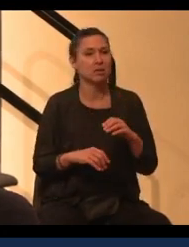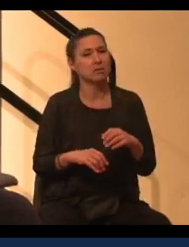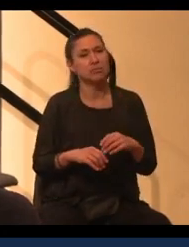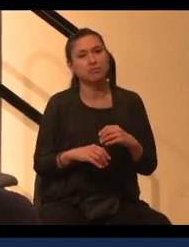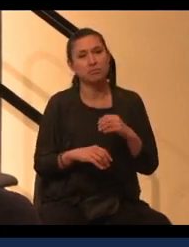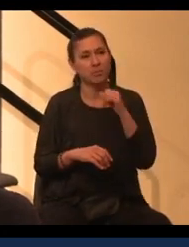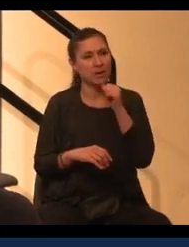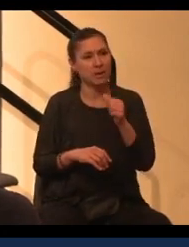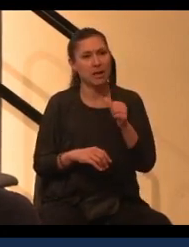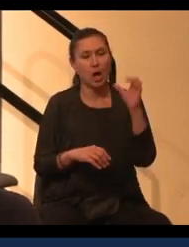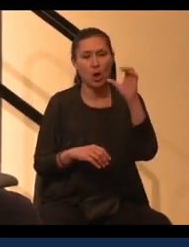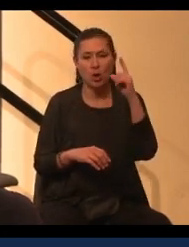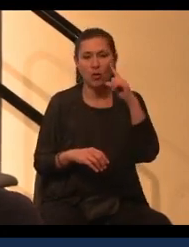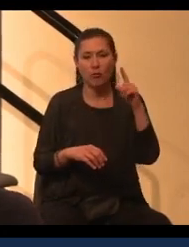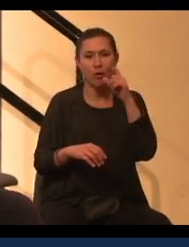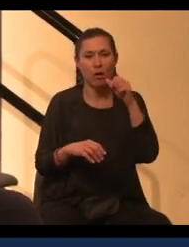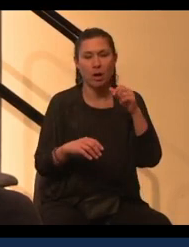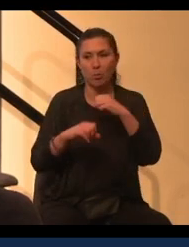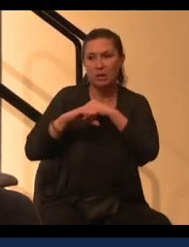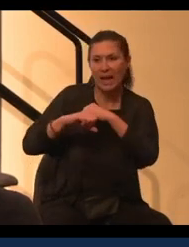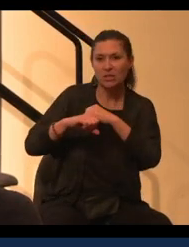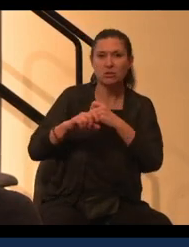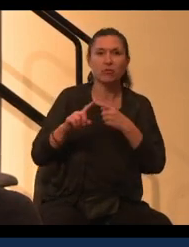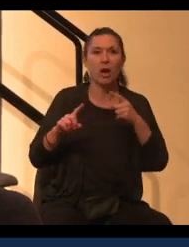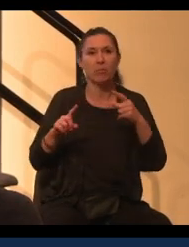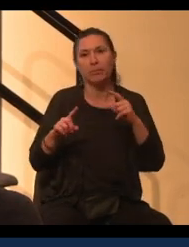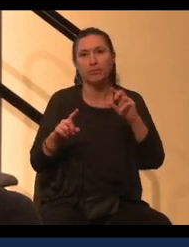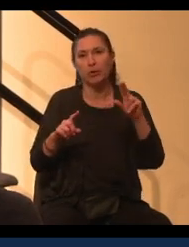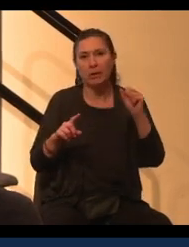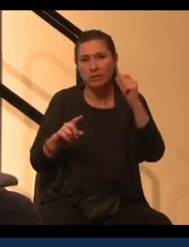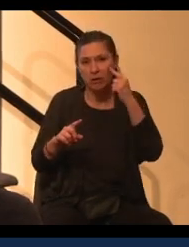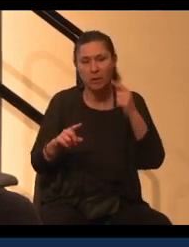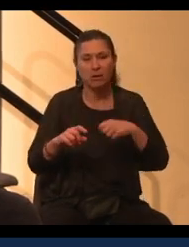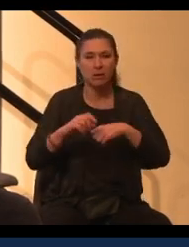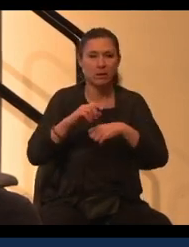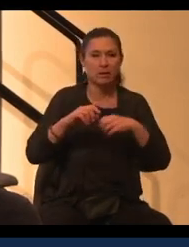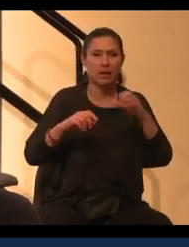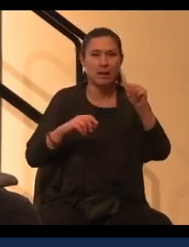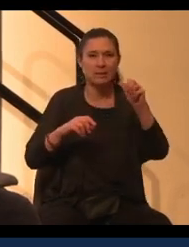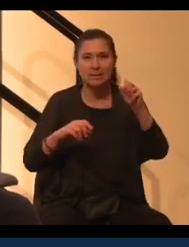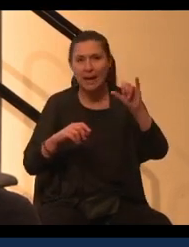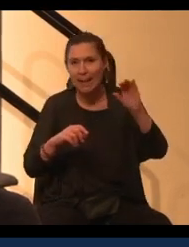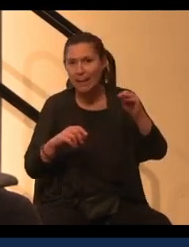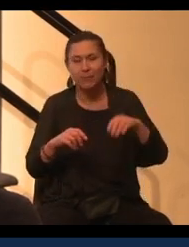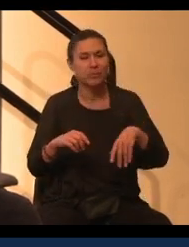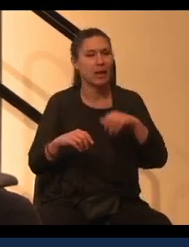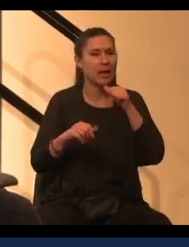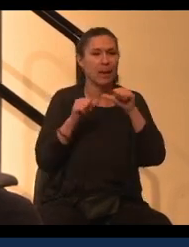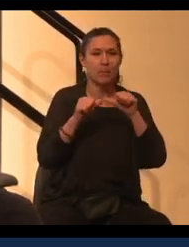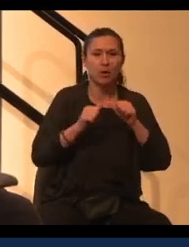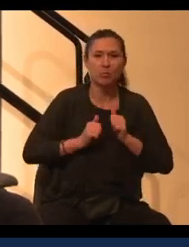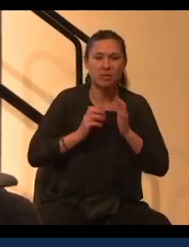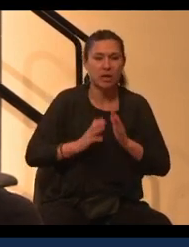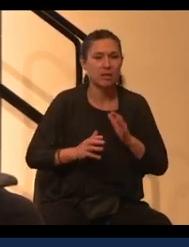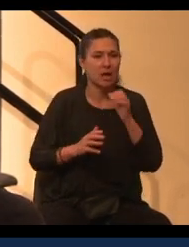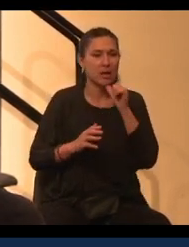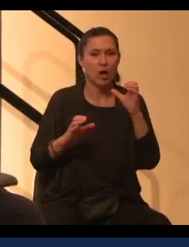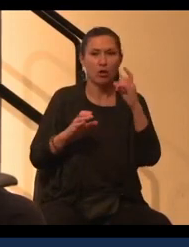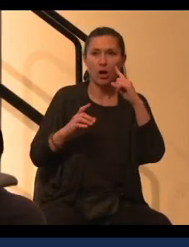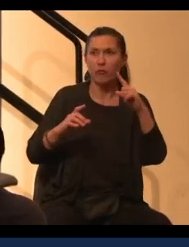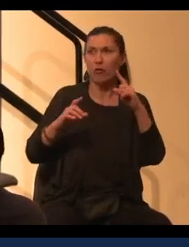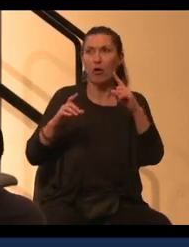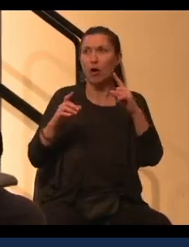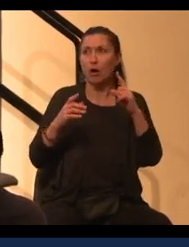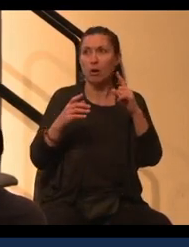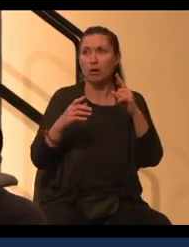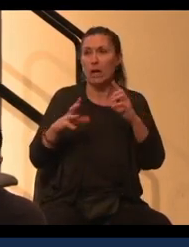asylee seekers, they're not permanent residents, they're not amnesty seekers or refugees or